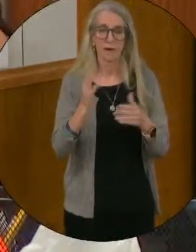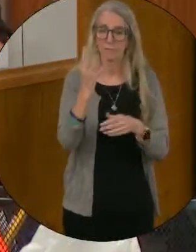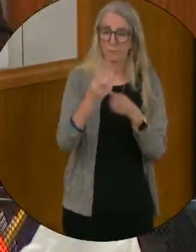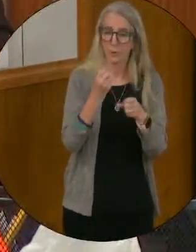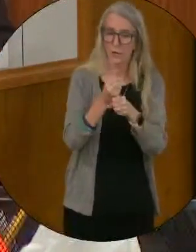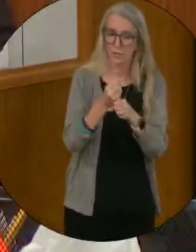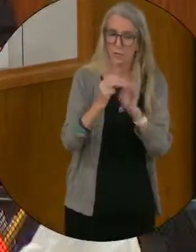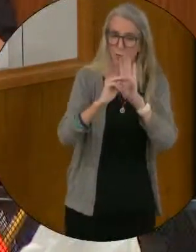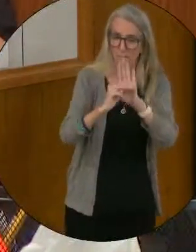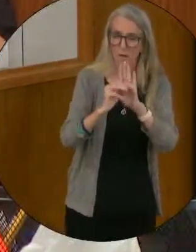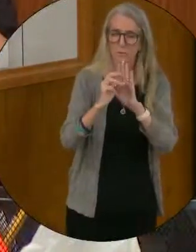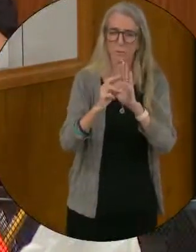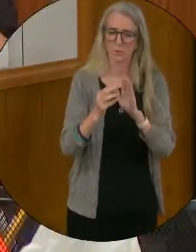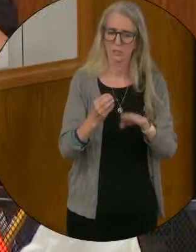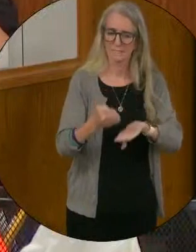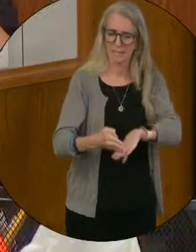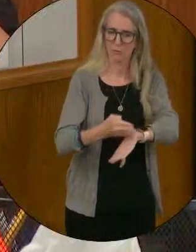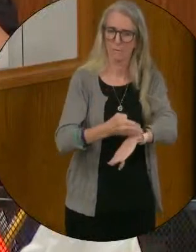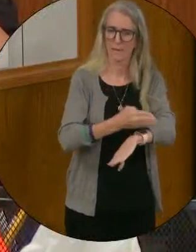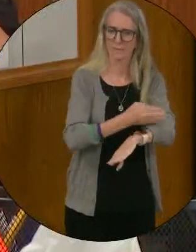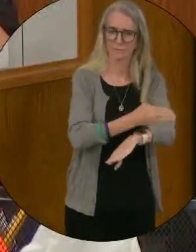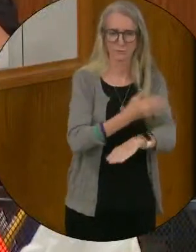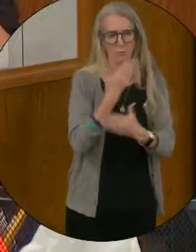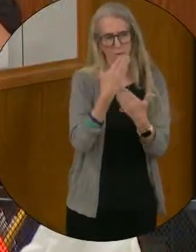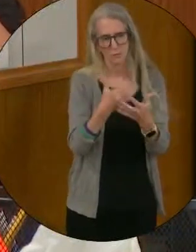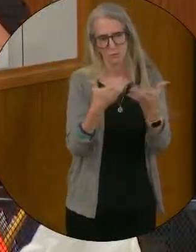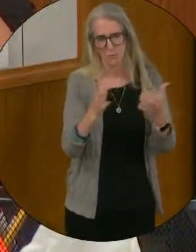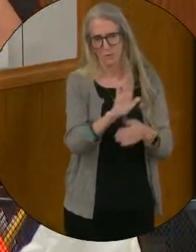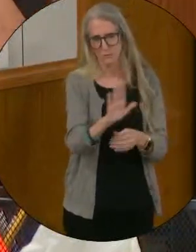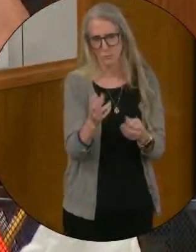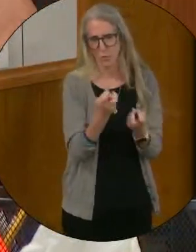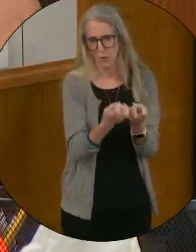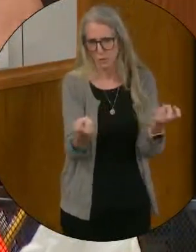just, you know, incremental. So thank you so much for this work and